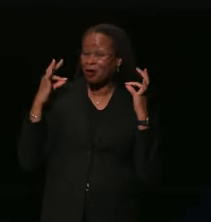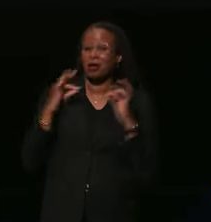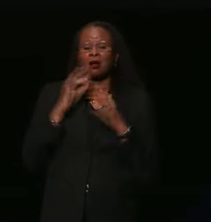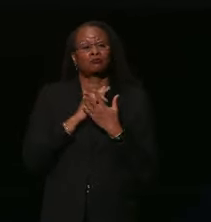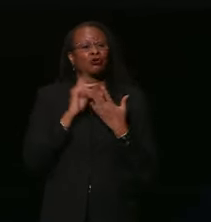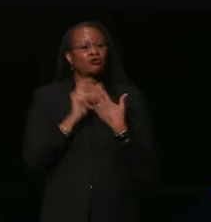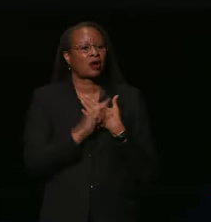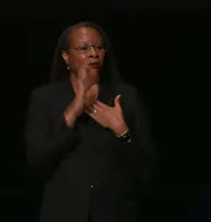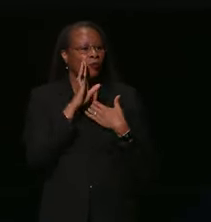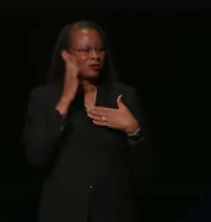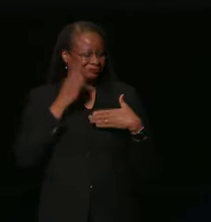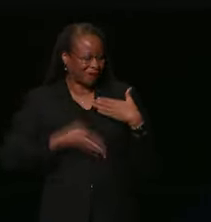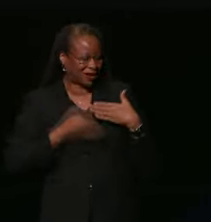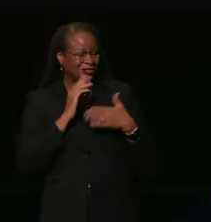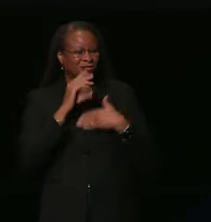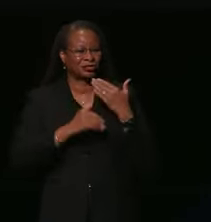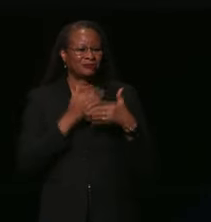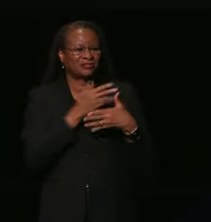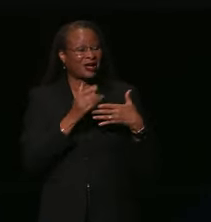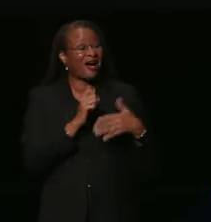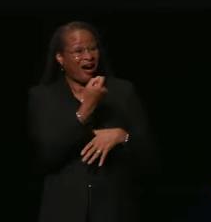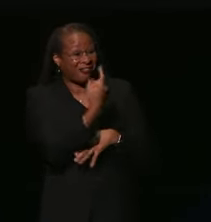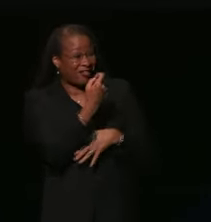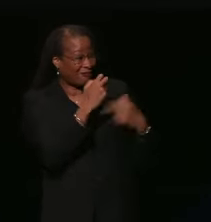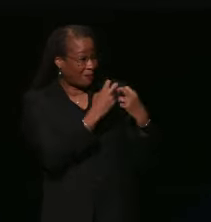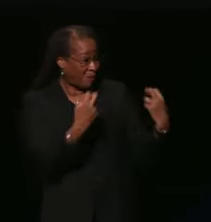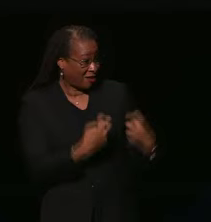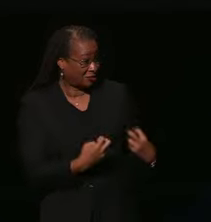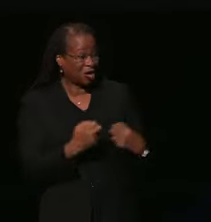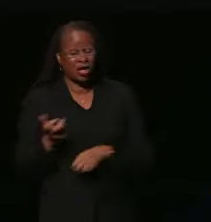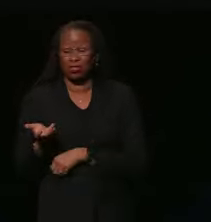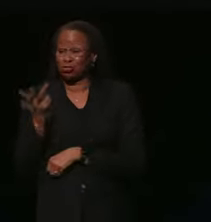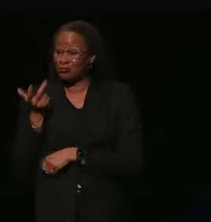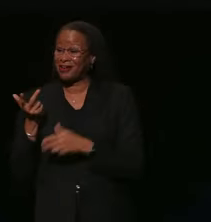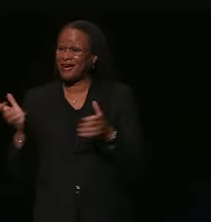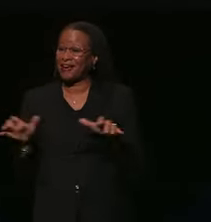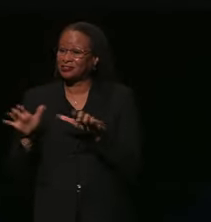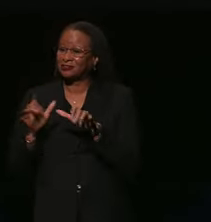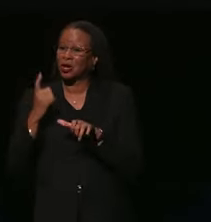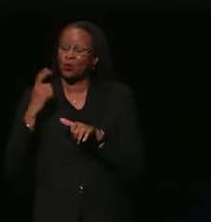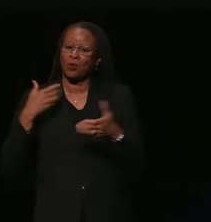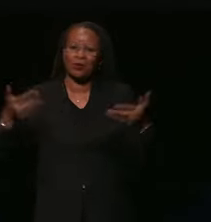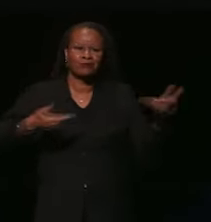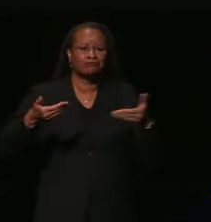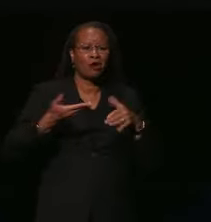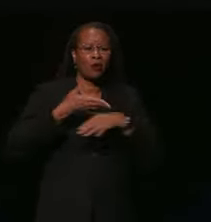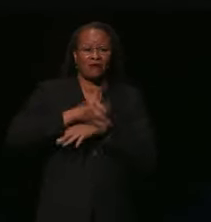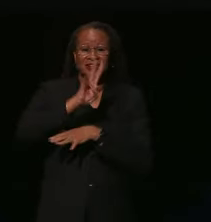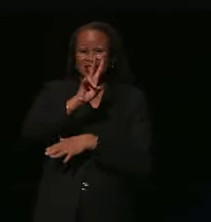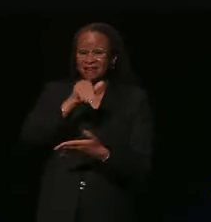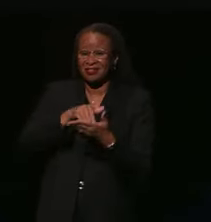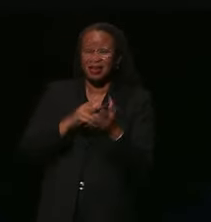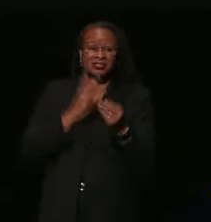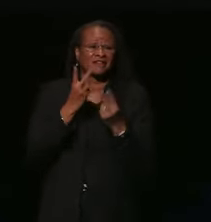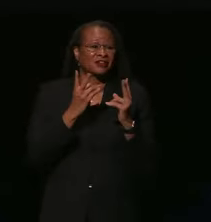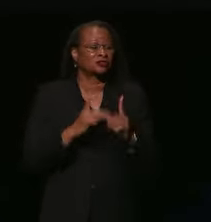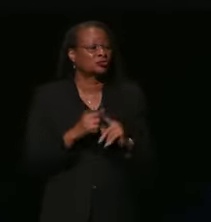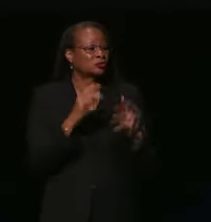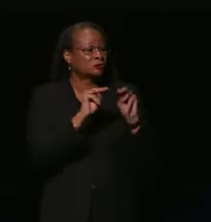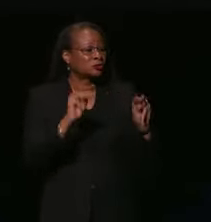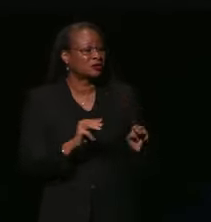off a series of 11 panels and 3 activations where we welcomed over 7,000 visitors to the